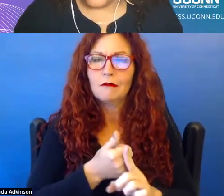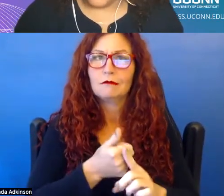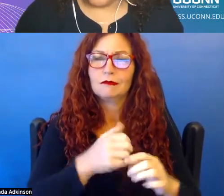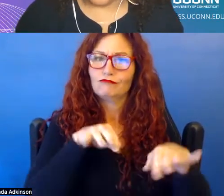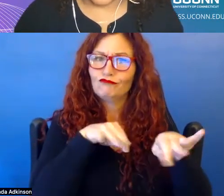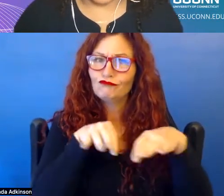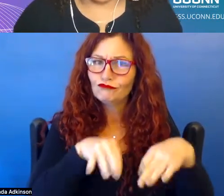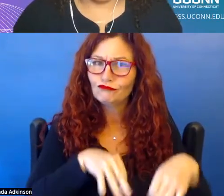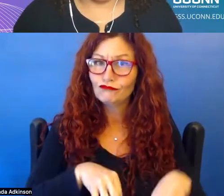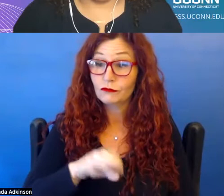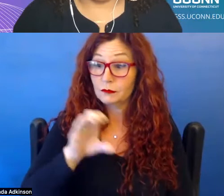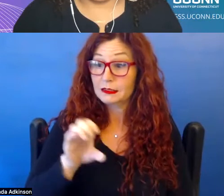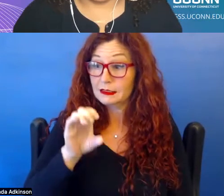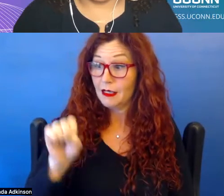CSA,